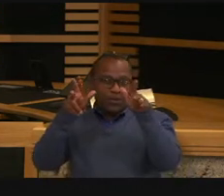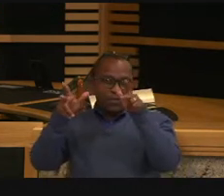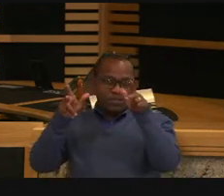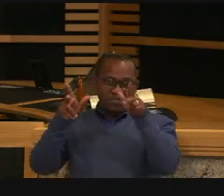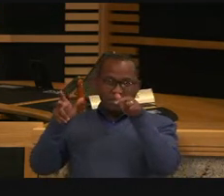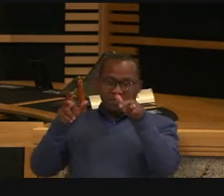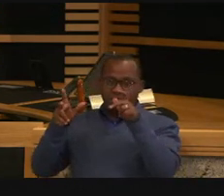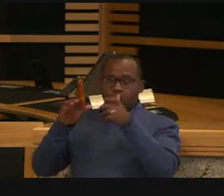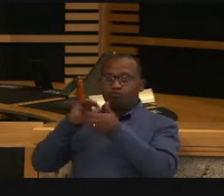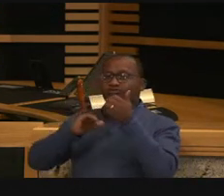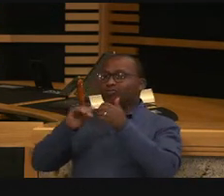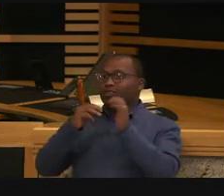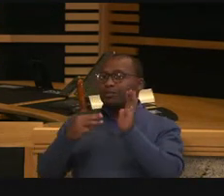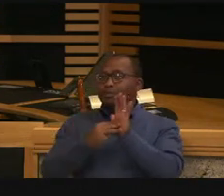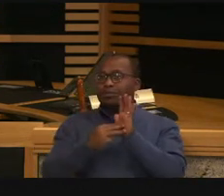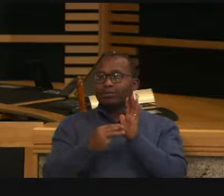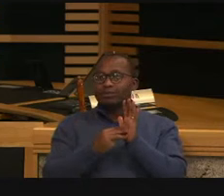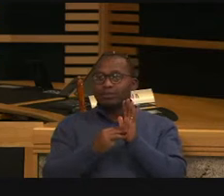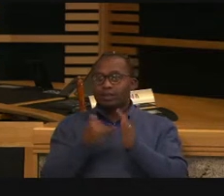kunibhotane ndibulise ngale ntsasa.